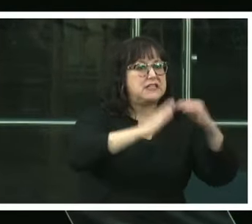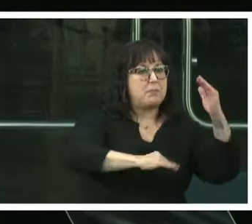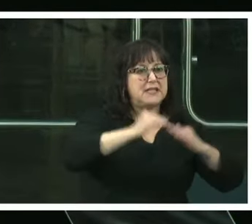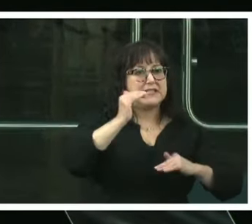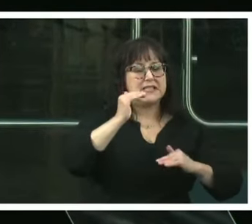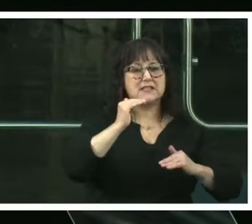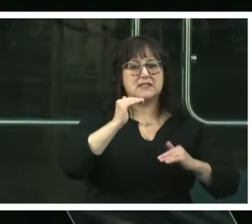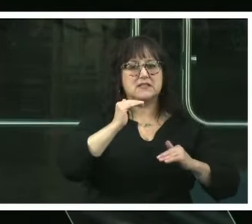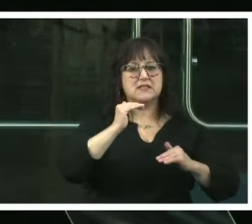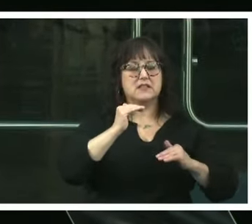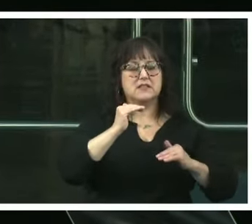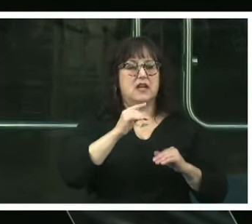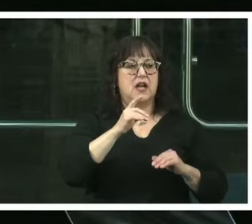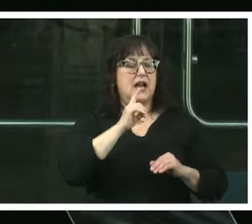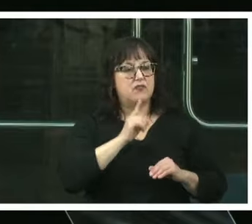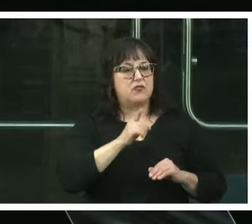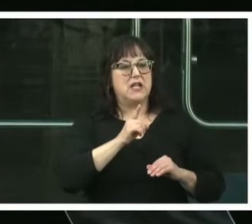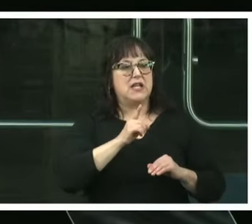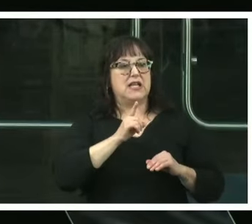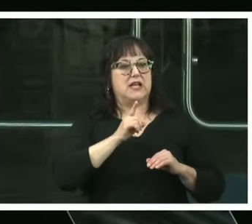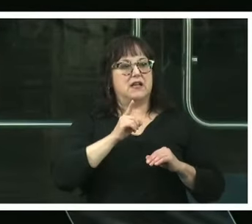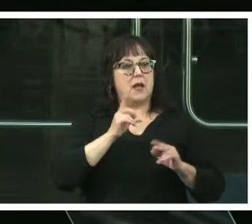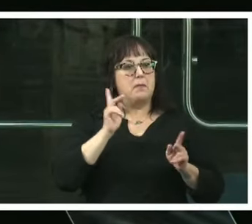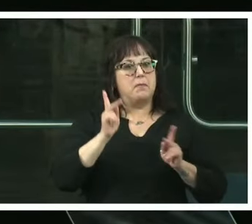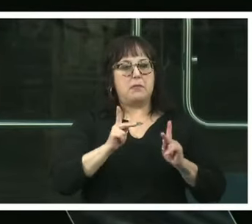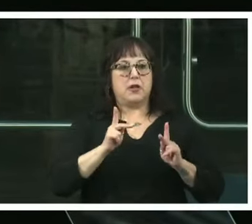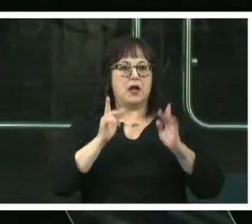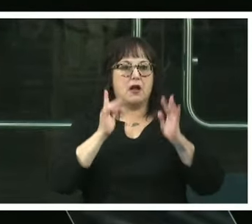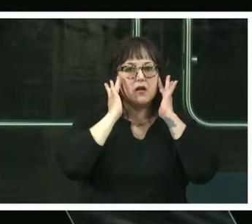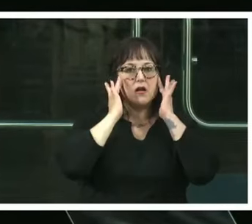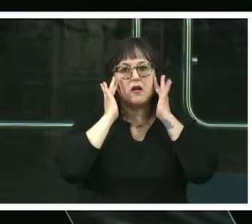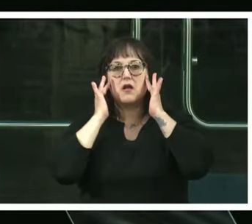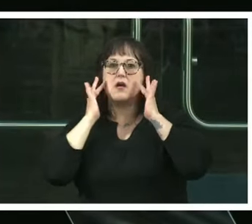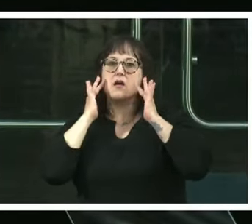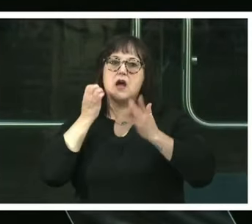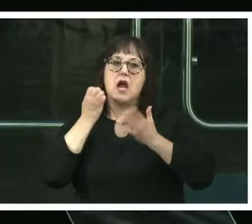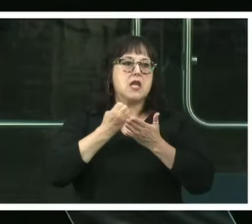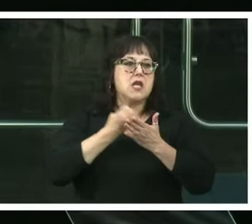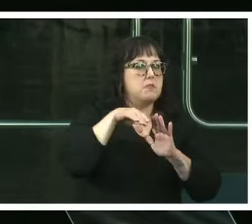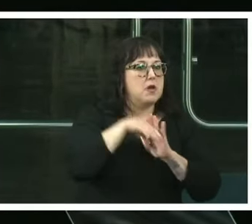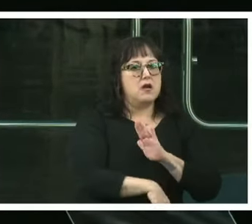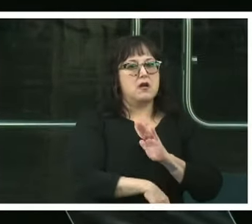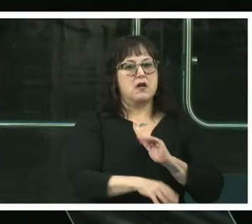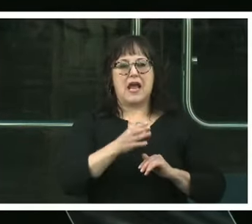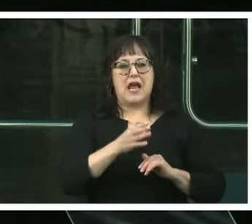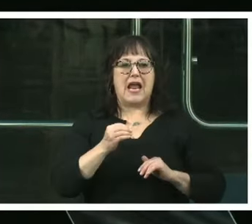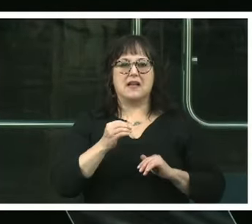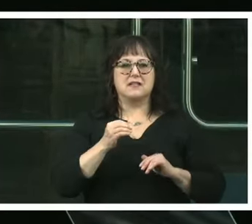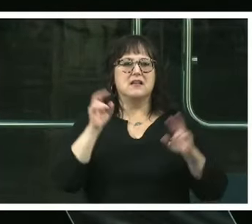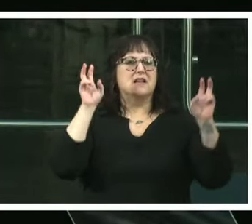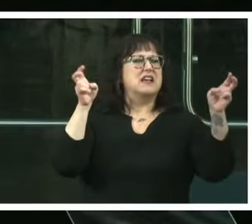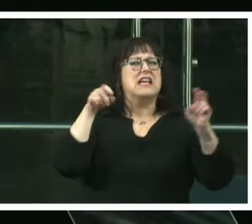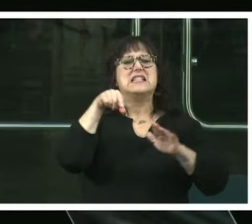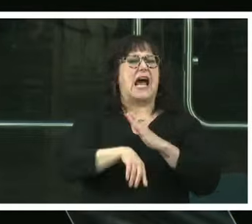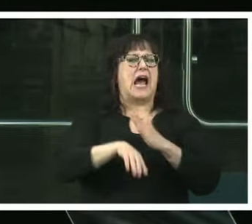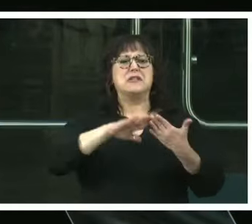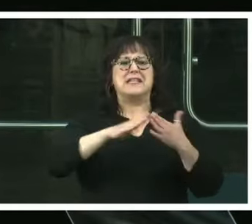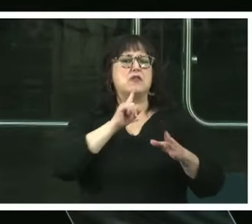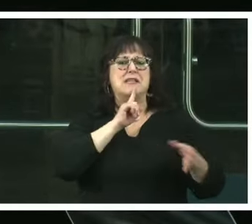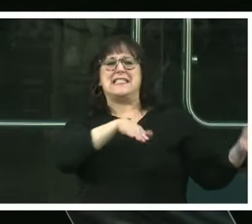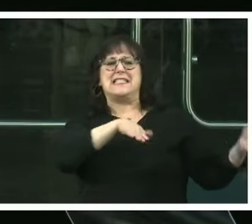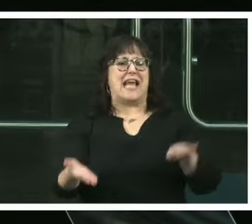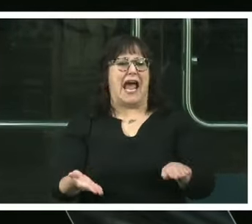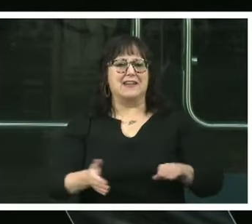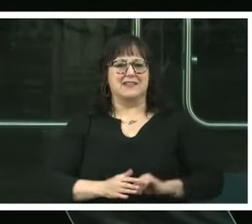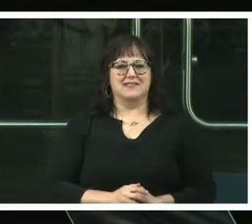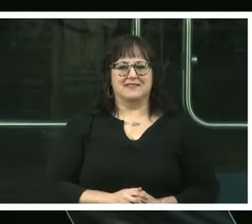fueled dire predictions about economic doom and screaming headlines about the death of downtown. But